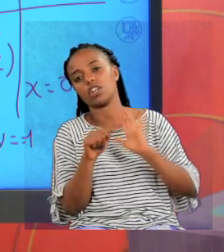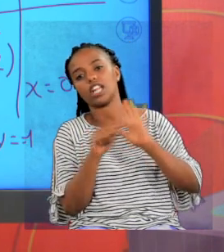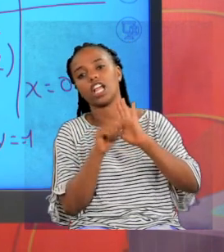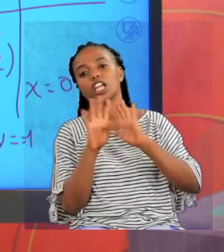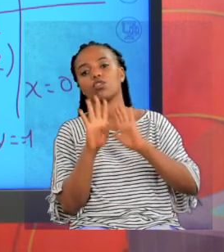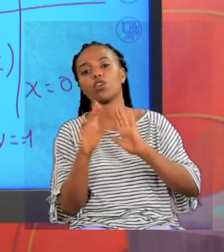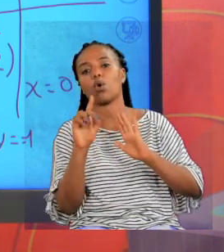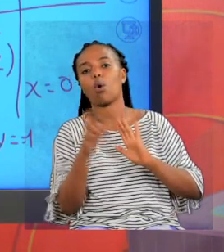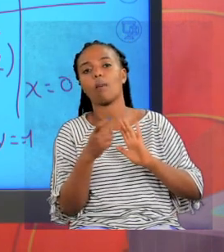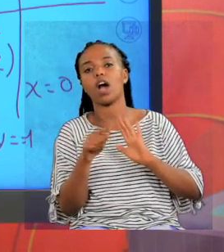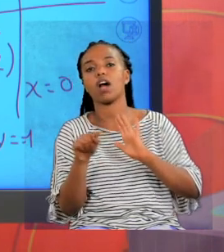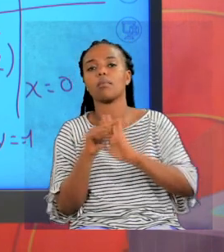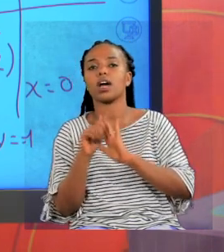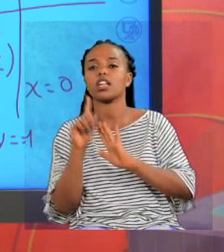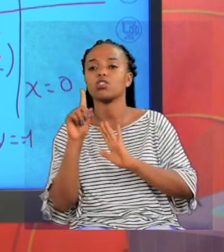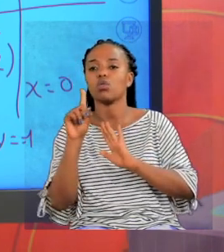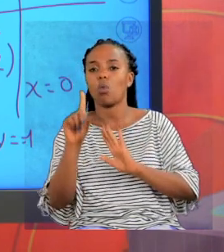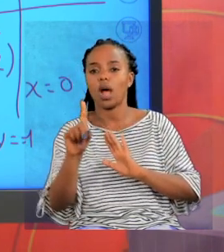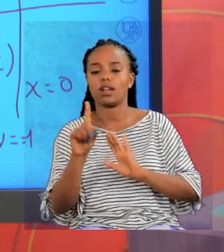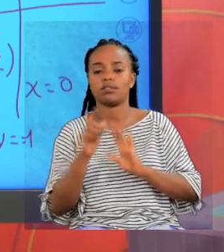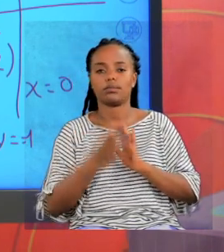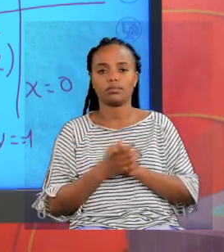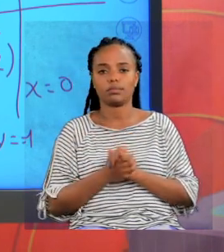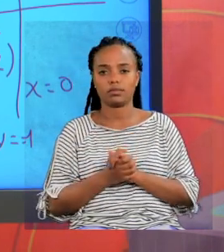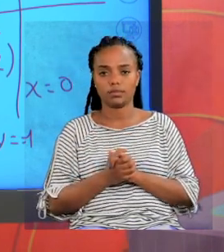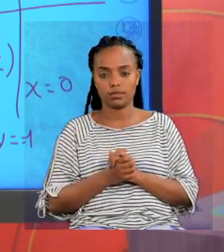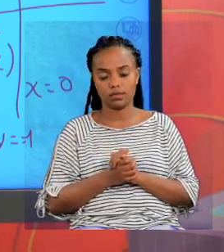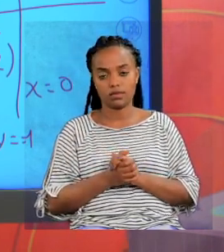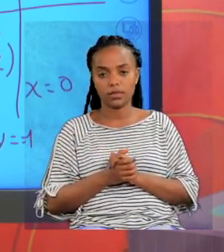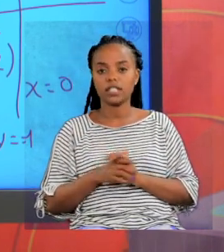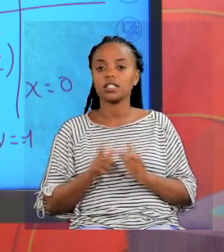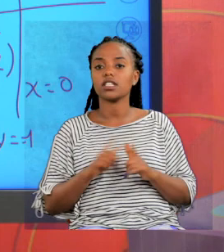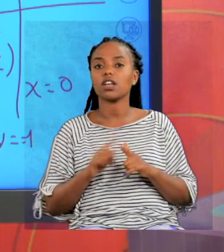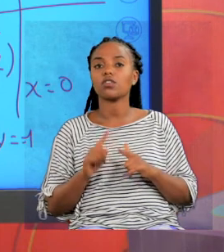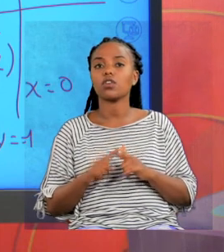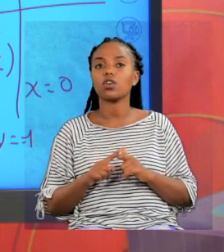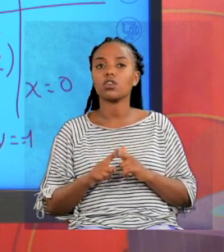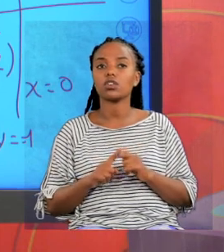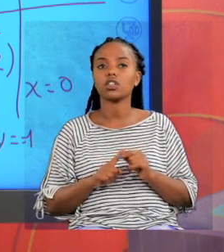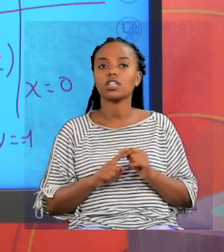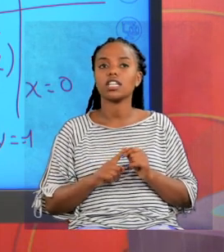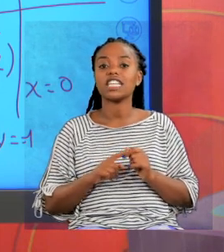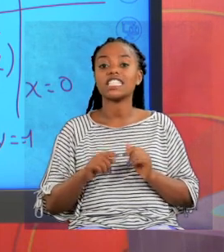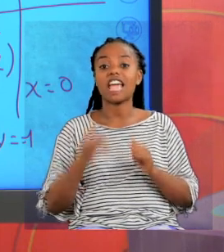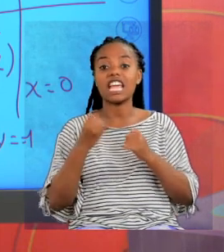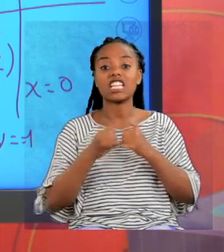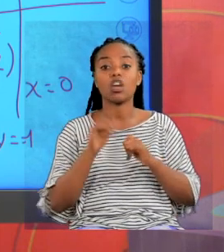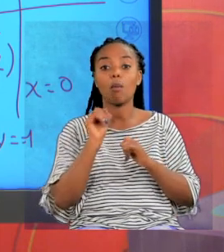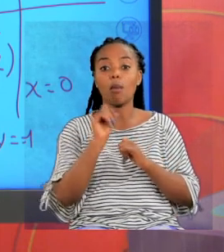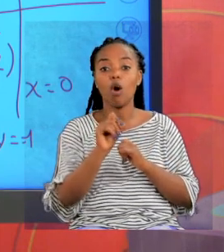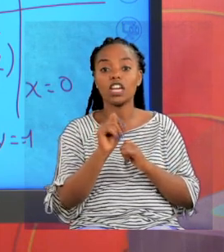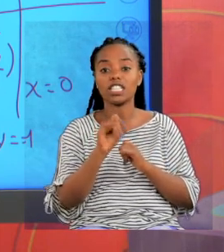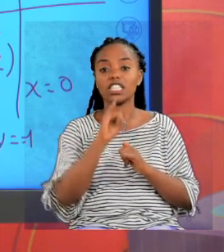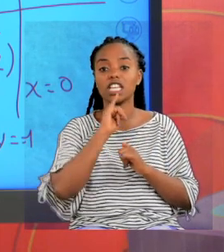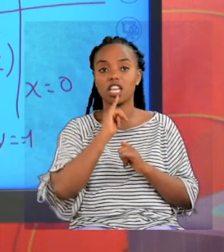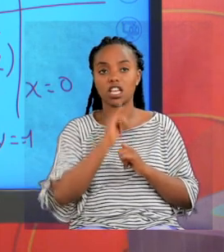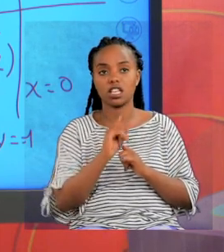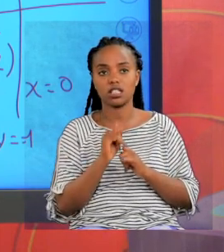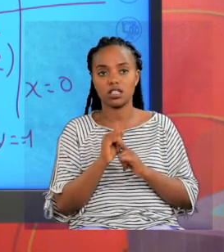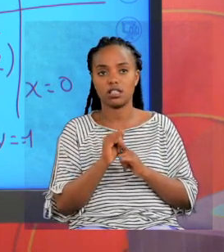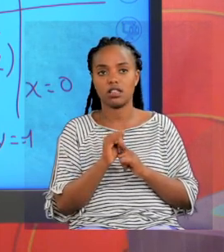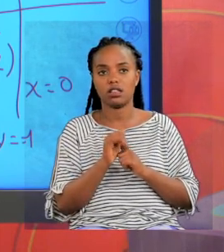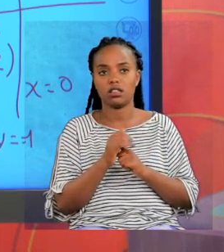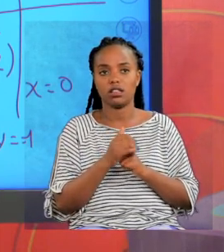negative 4, minus 1. Therefore, the endpoints of latus rectum is this.